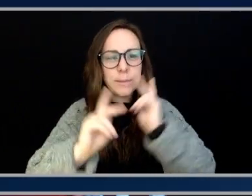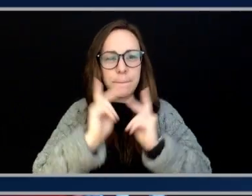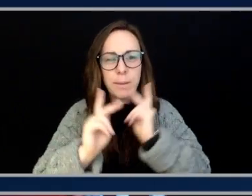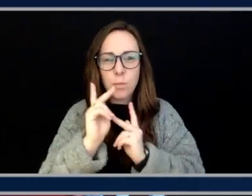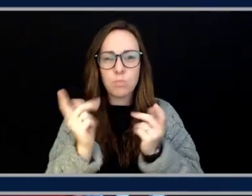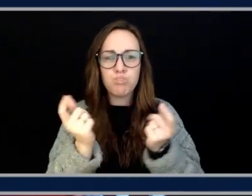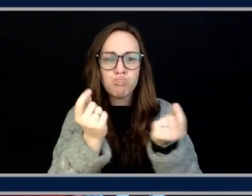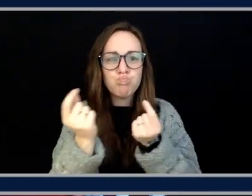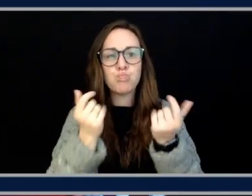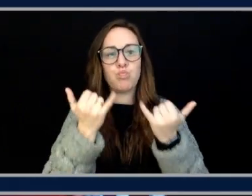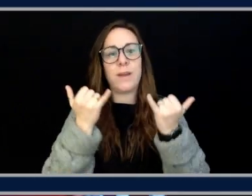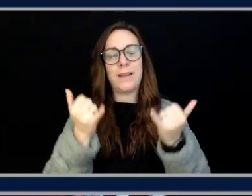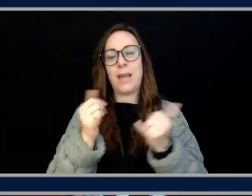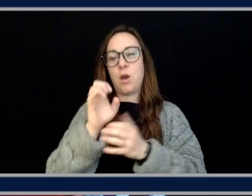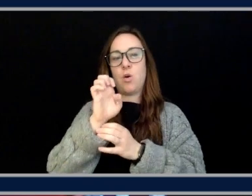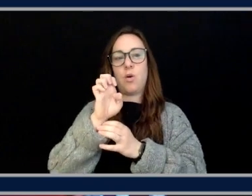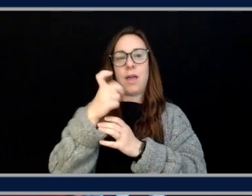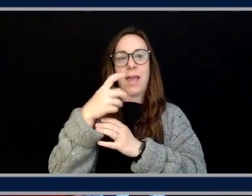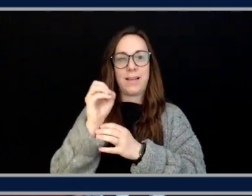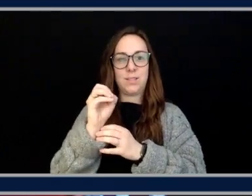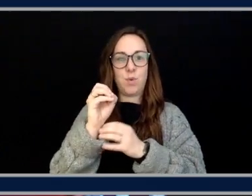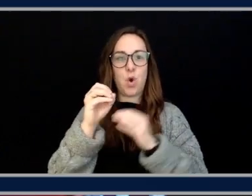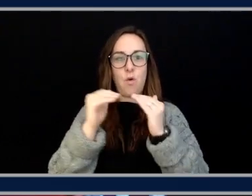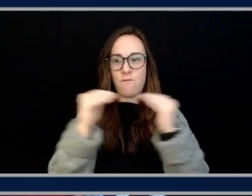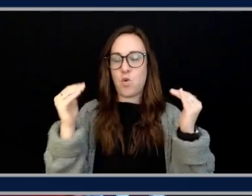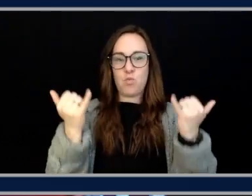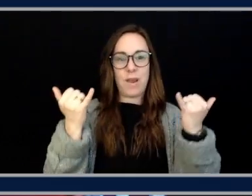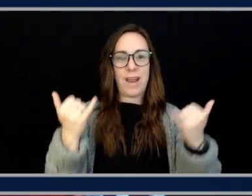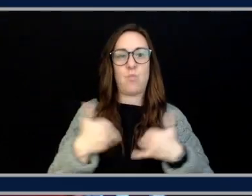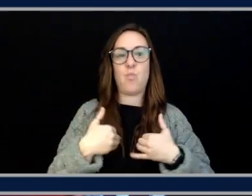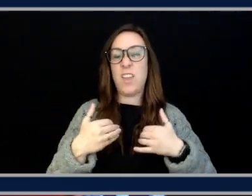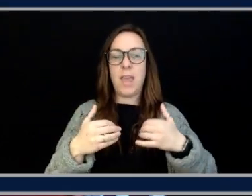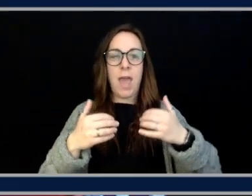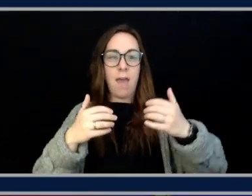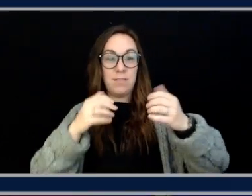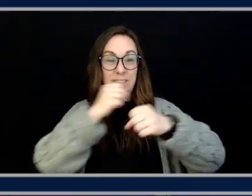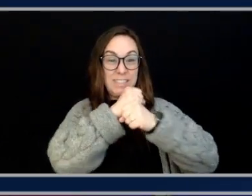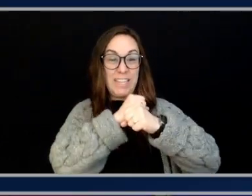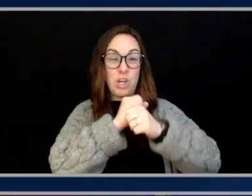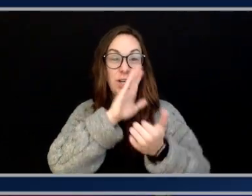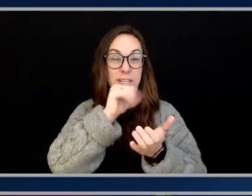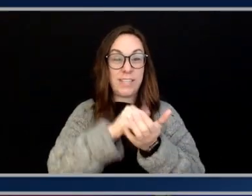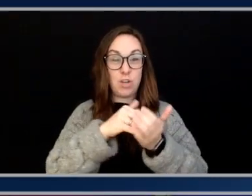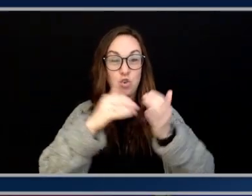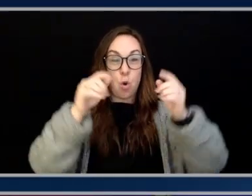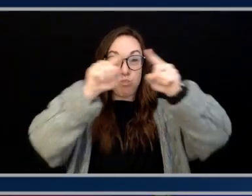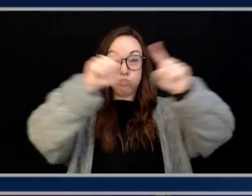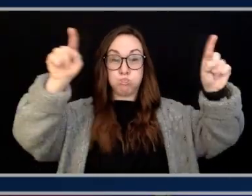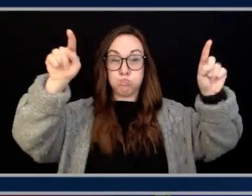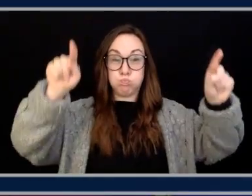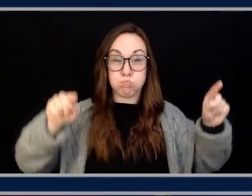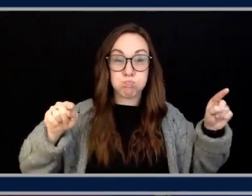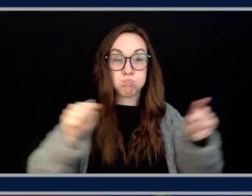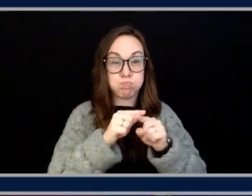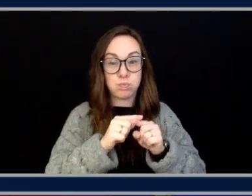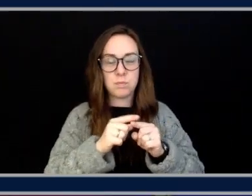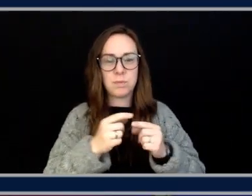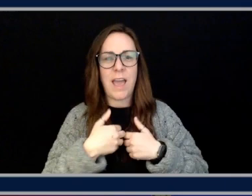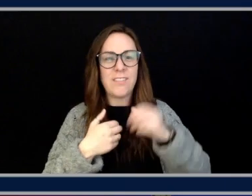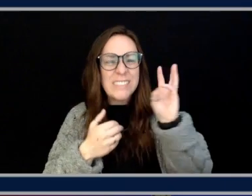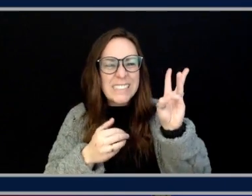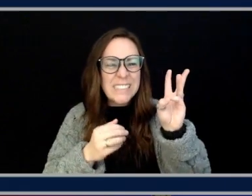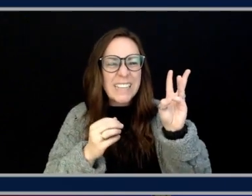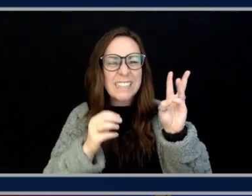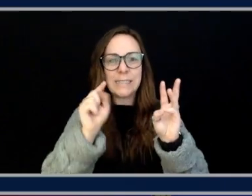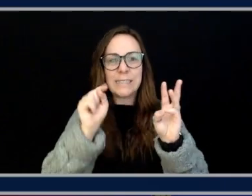expo floor, we have this giant 20 by 20 foot Security Central. I've seen it. It's pretty cool. You have what is it? 6 different TVs up on the